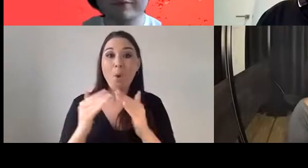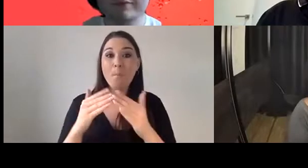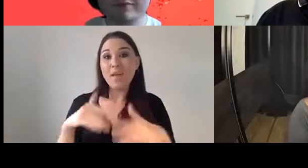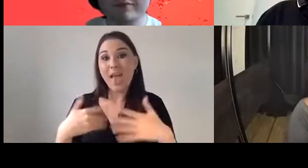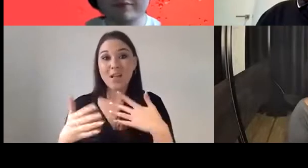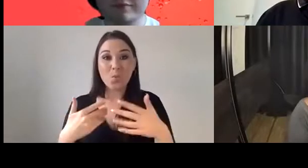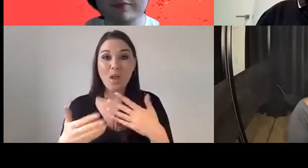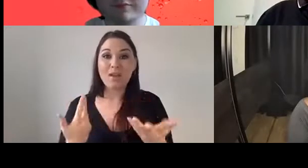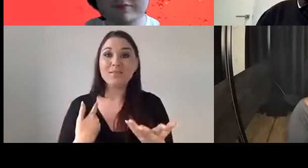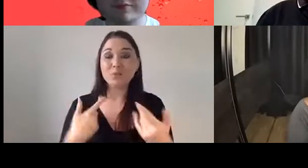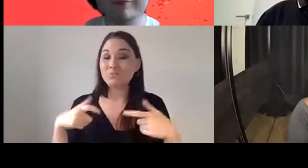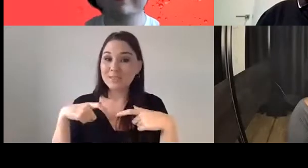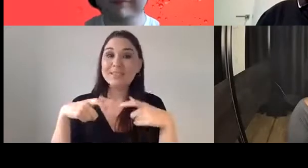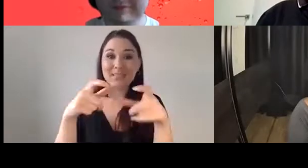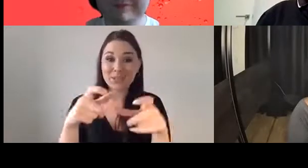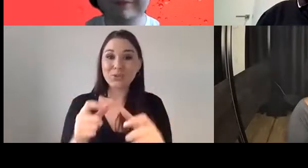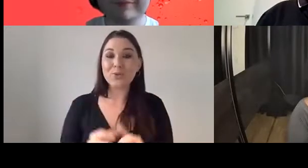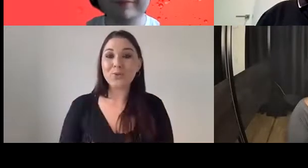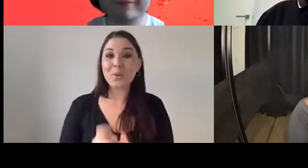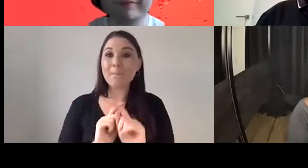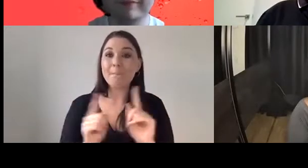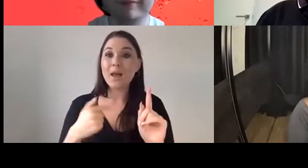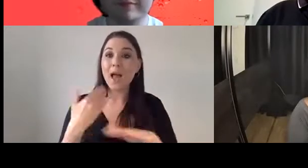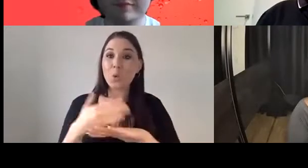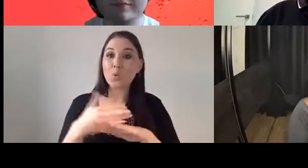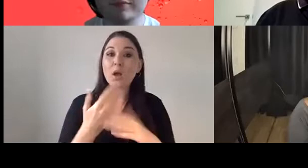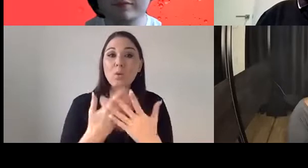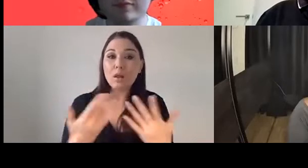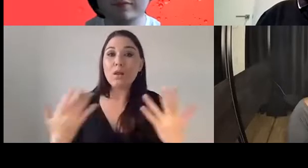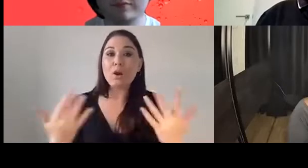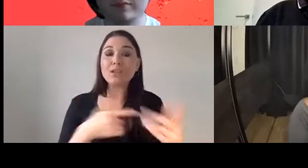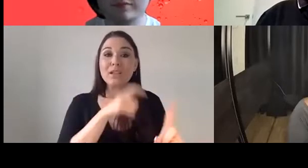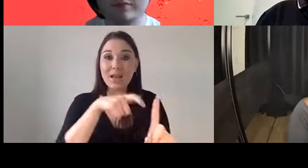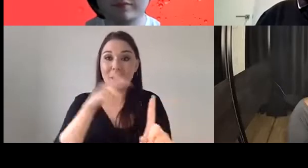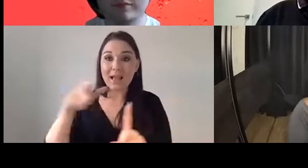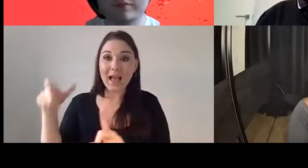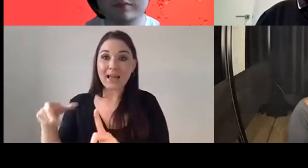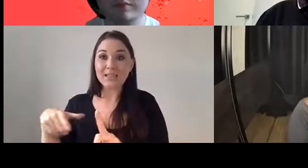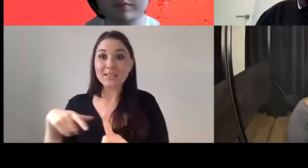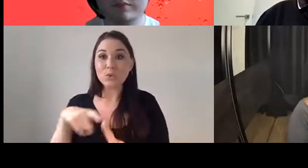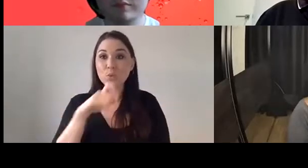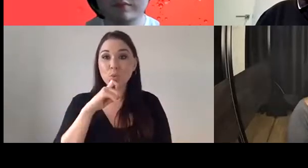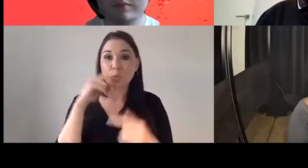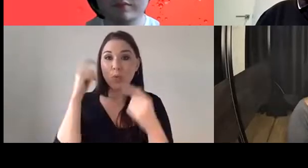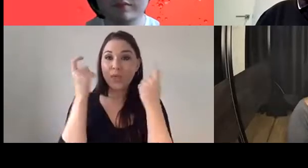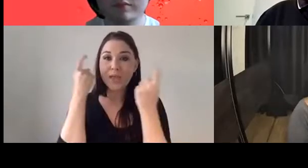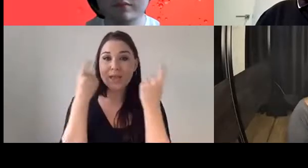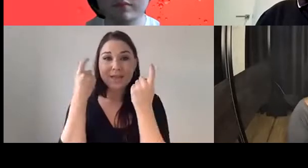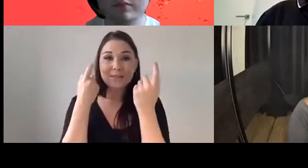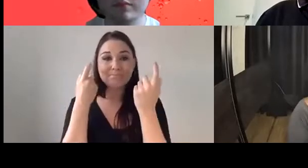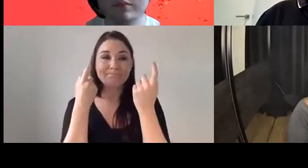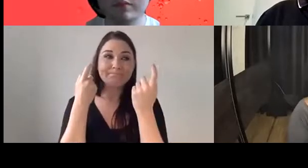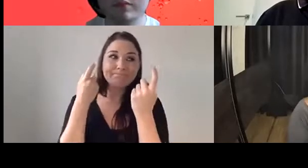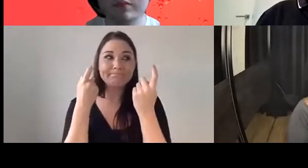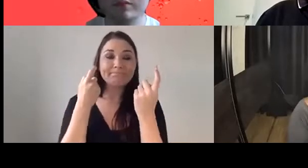I will continue to do that. But I work with a lot of clients who are thinking right now about what